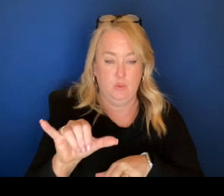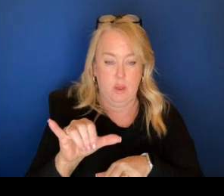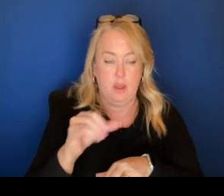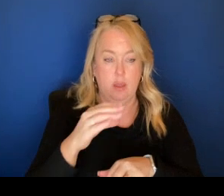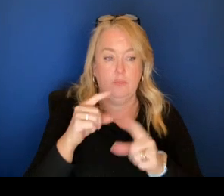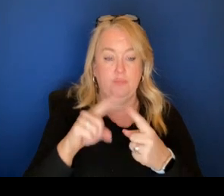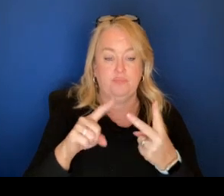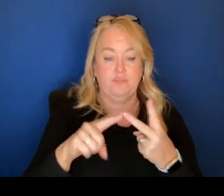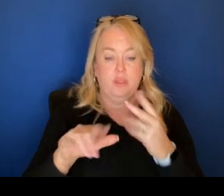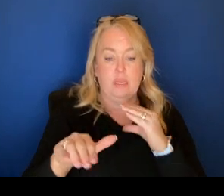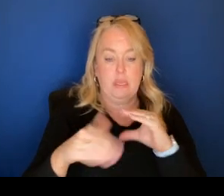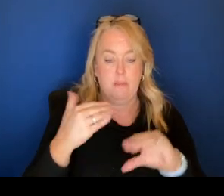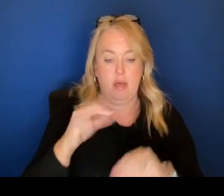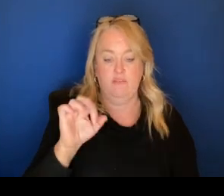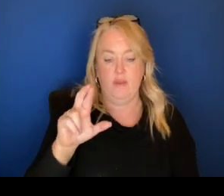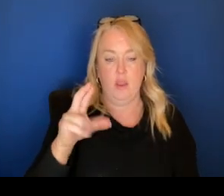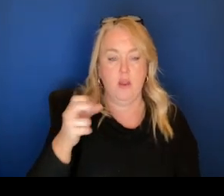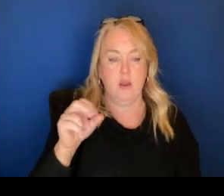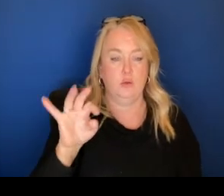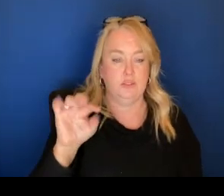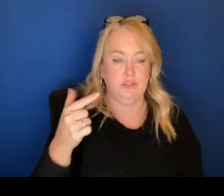at